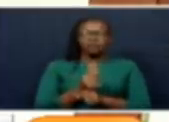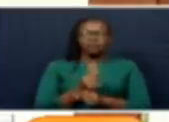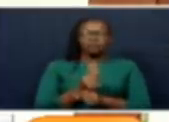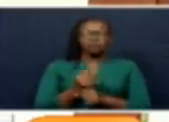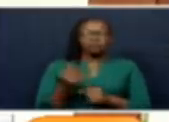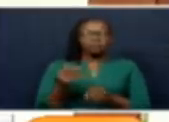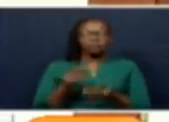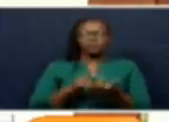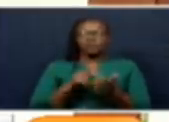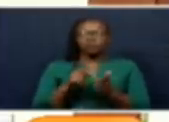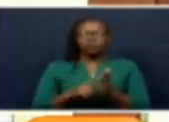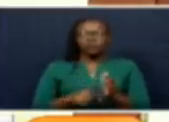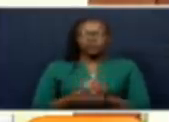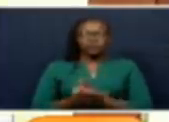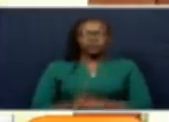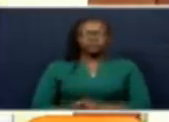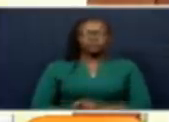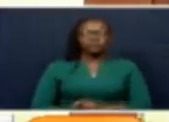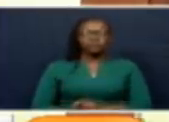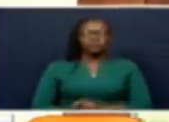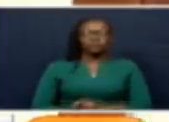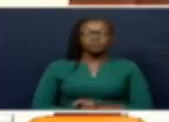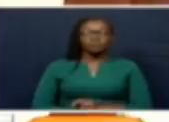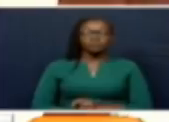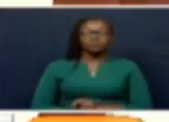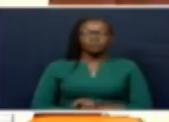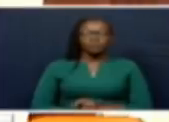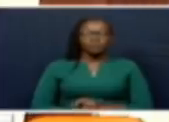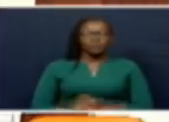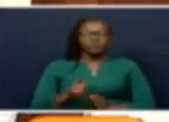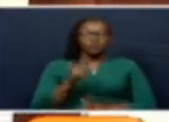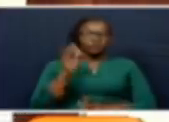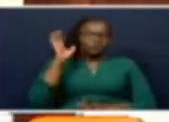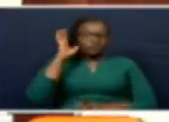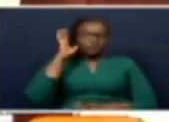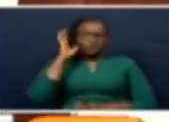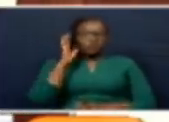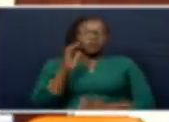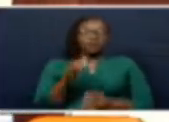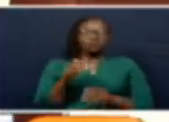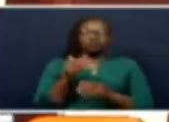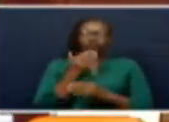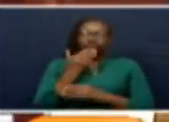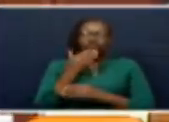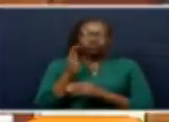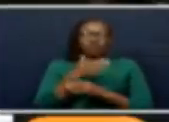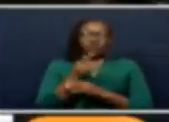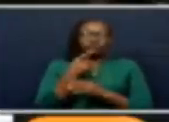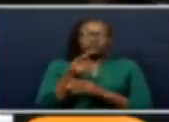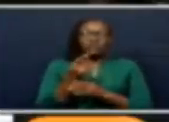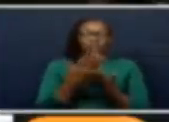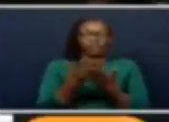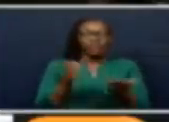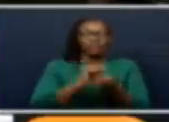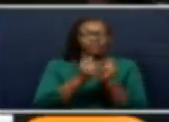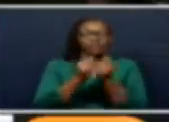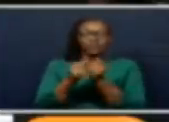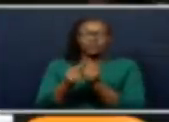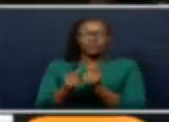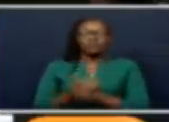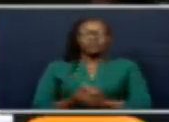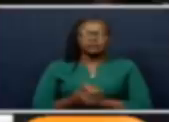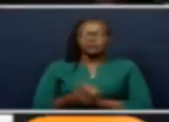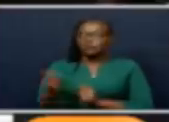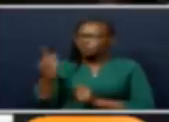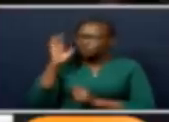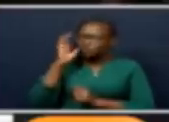to say? You know, have you heard a Luya song which says, Bindu Bicha Njanga? Yeah. Have you heard that